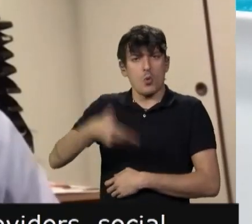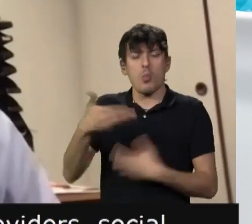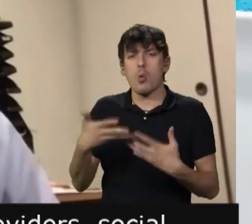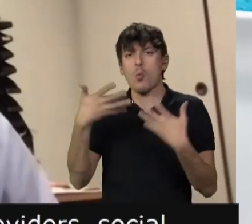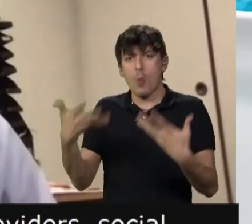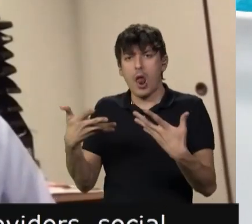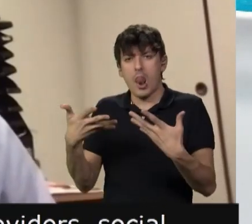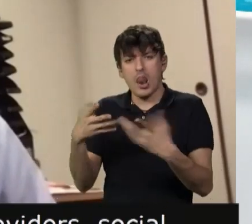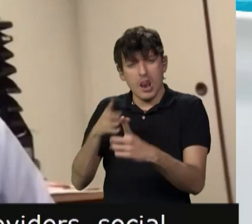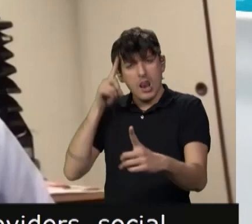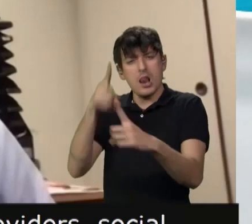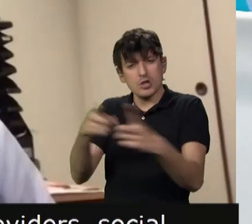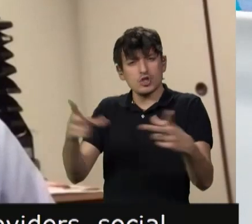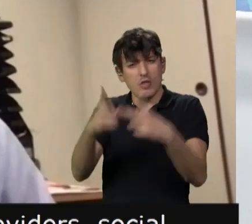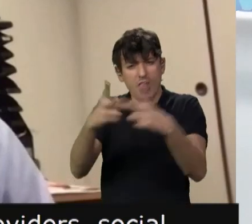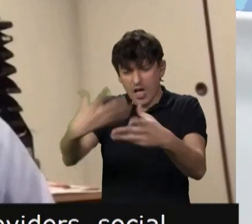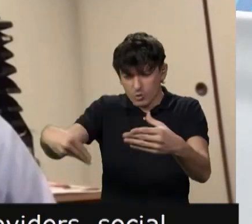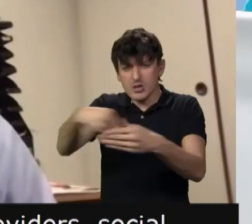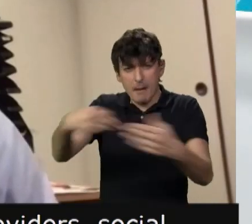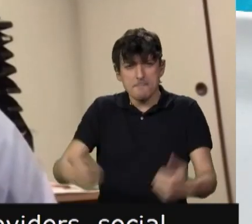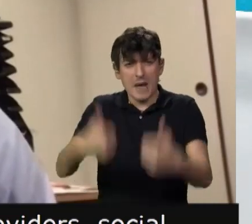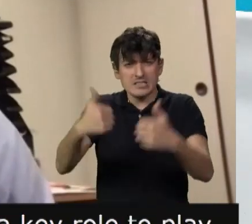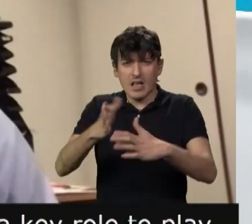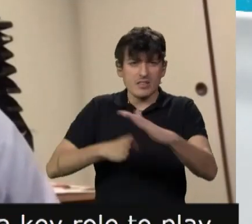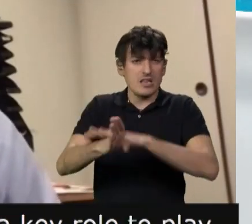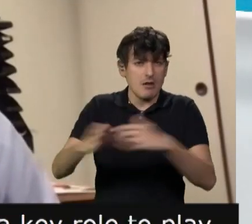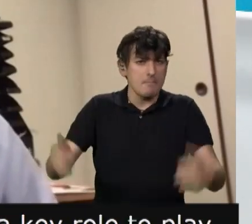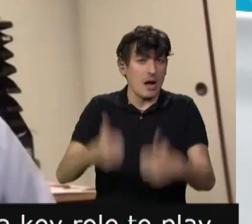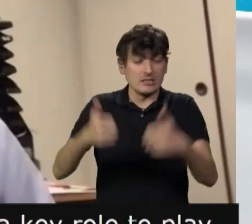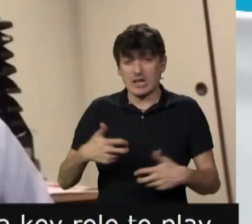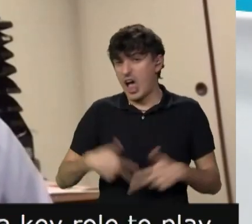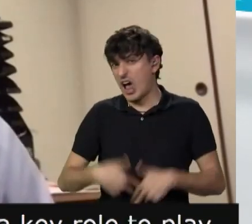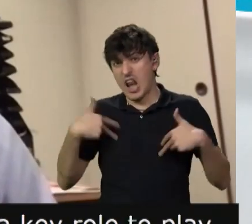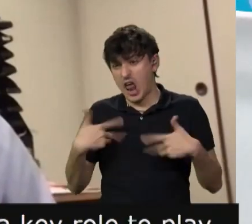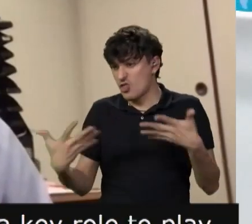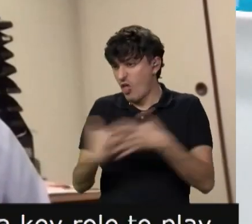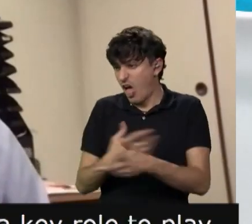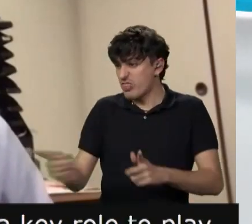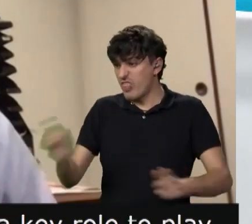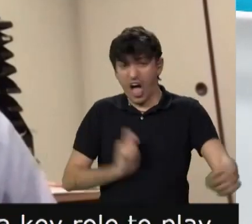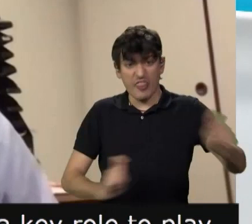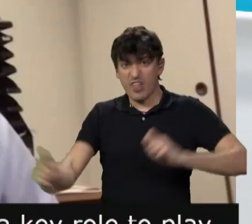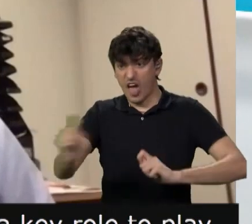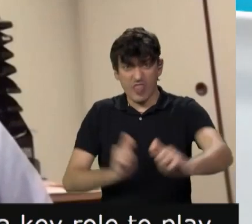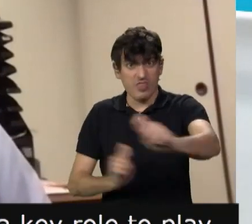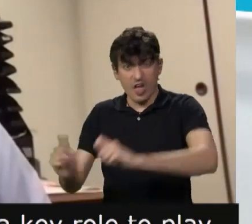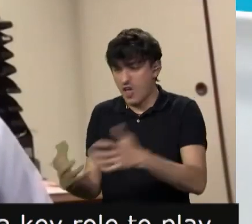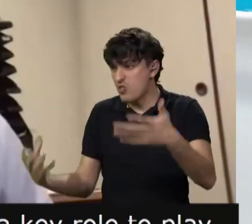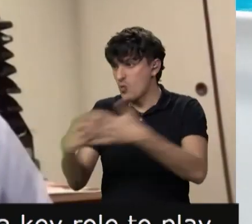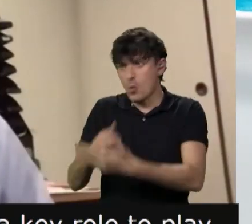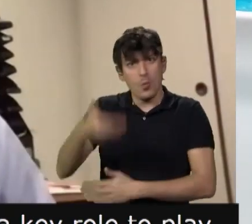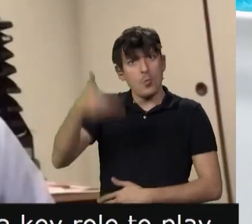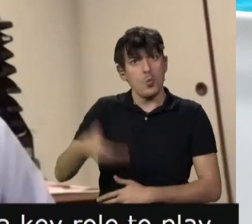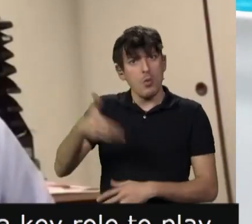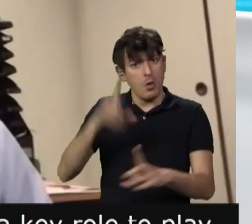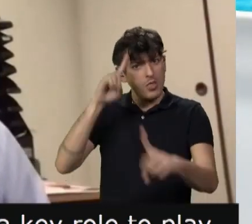play in developing a more accessible and inclusive society. All contributions, of